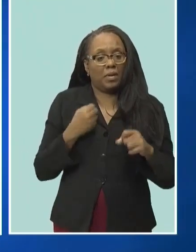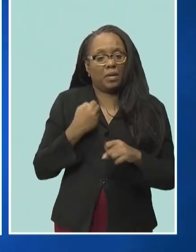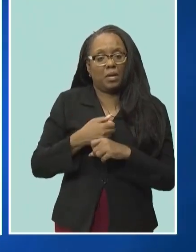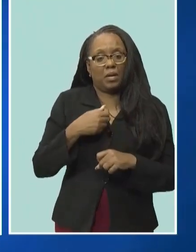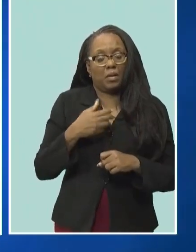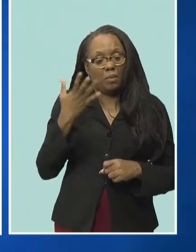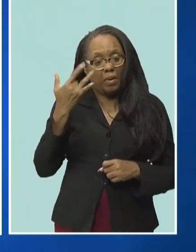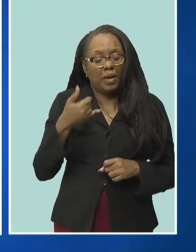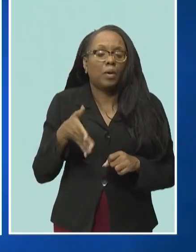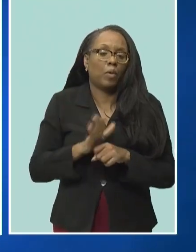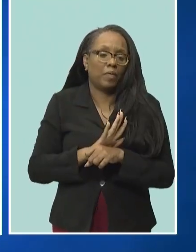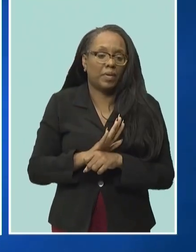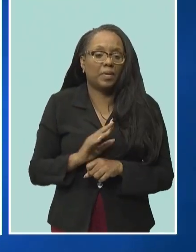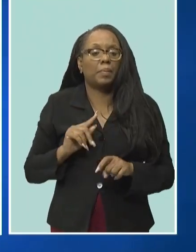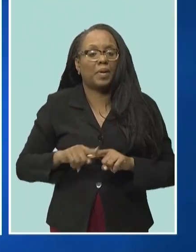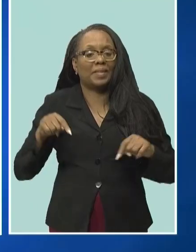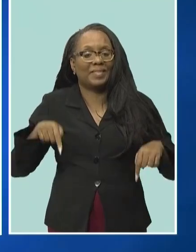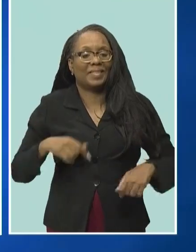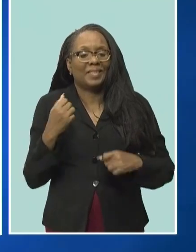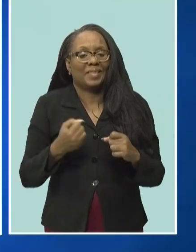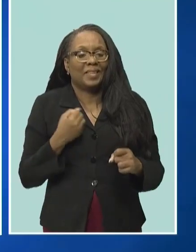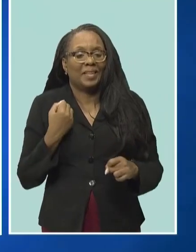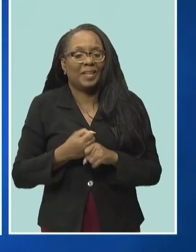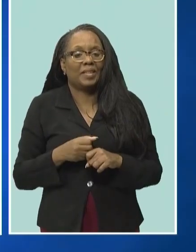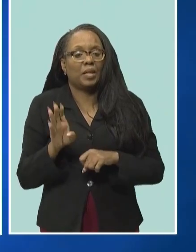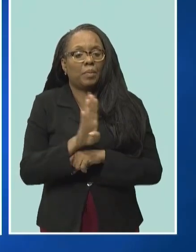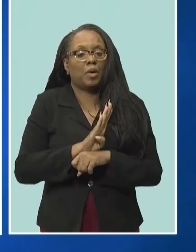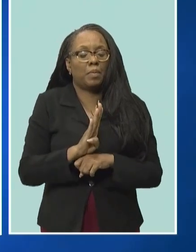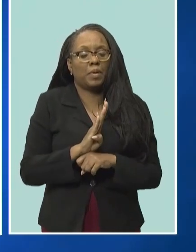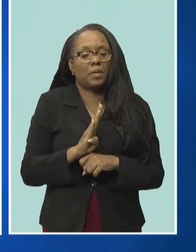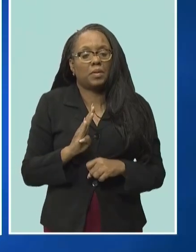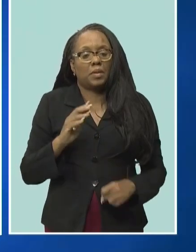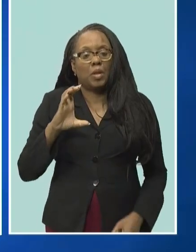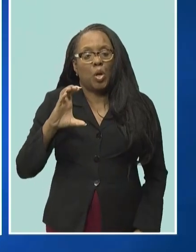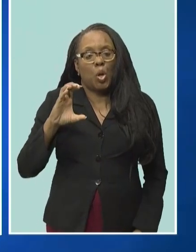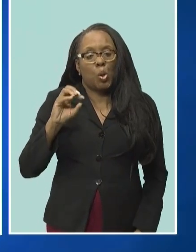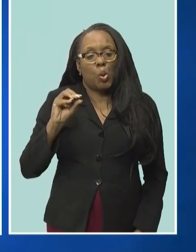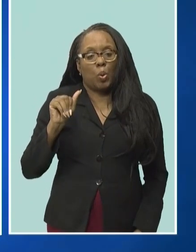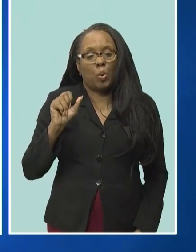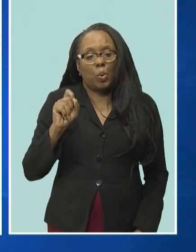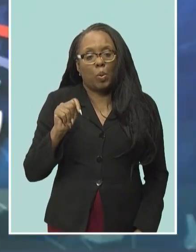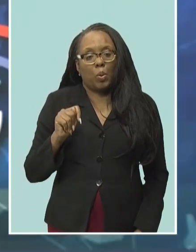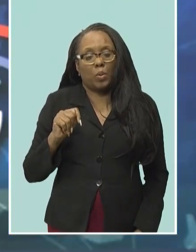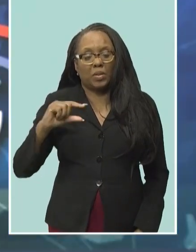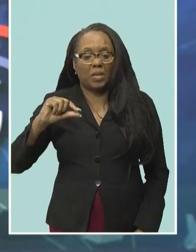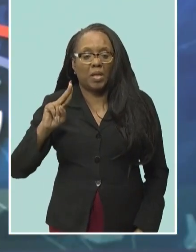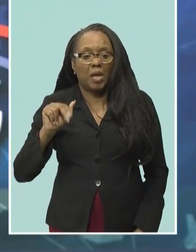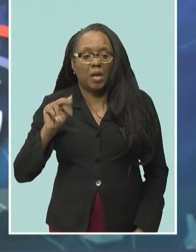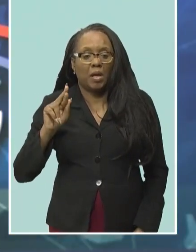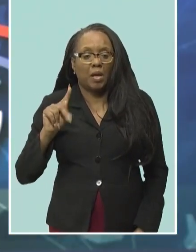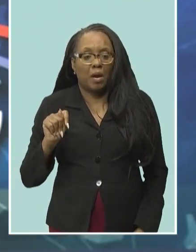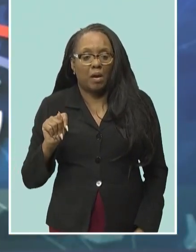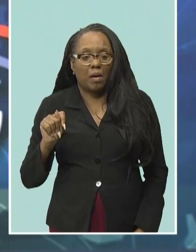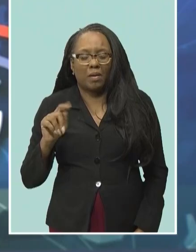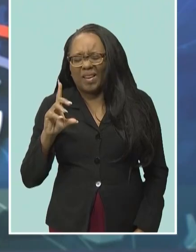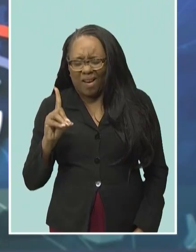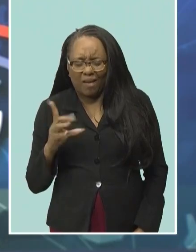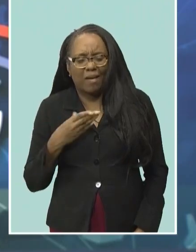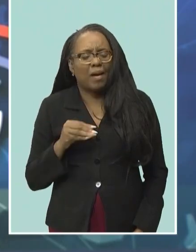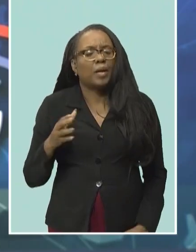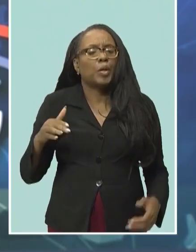pandemic. Instead, this year's trees have been prepared by the Barbados Coast Guard and the Youth Advance Corps. The Coast Guard made the bamboo rafts,